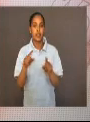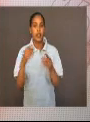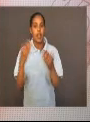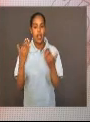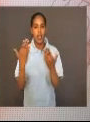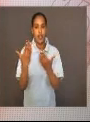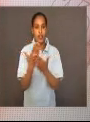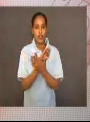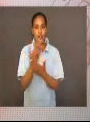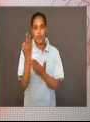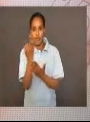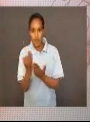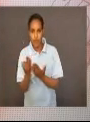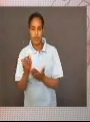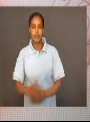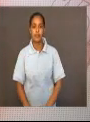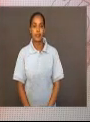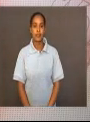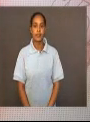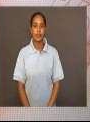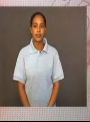new form.